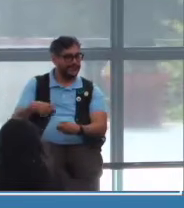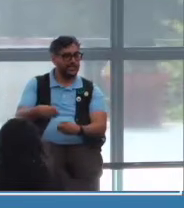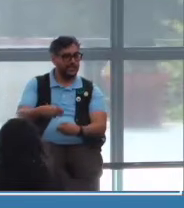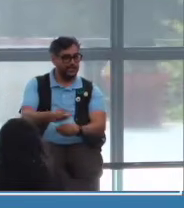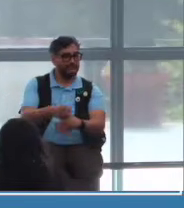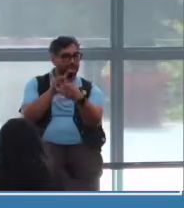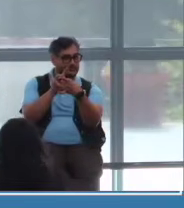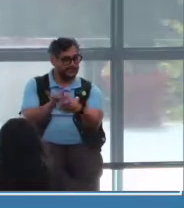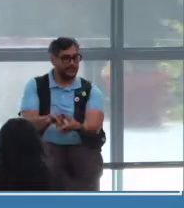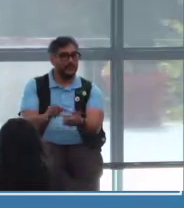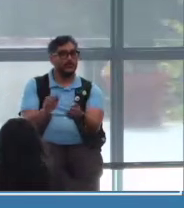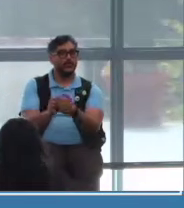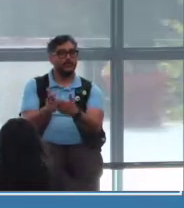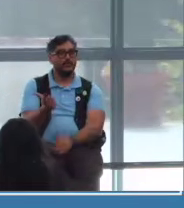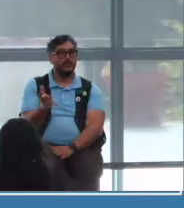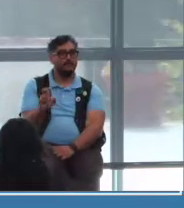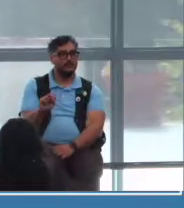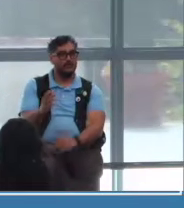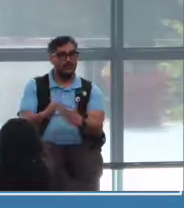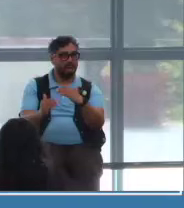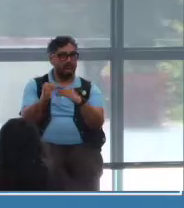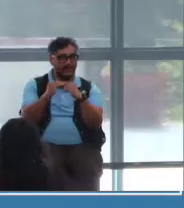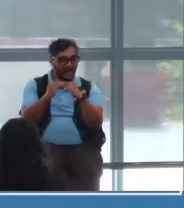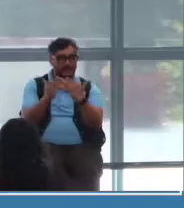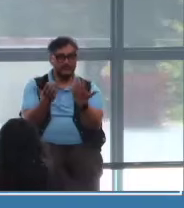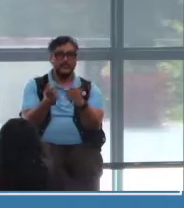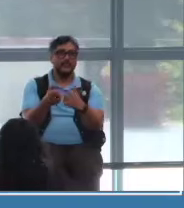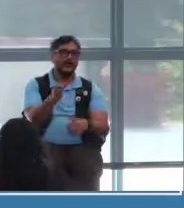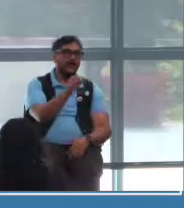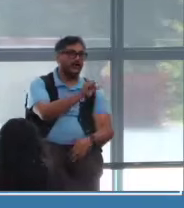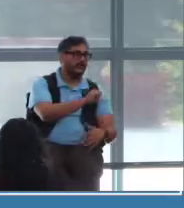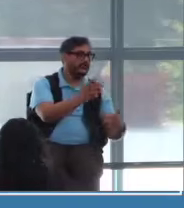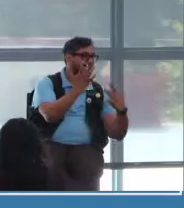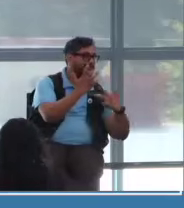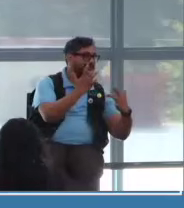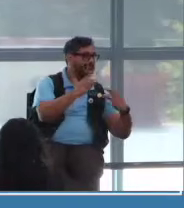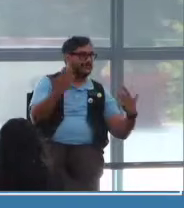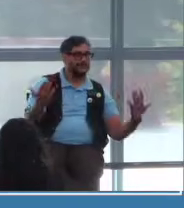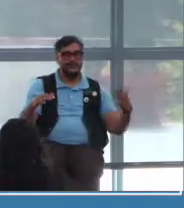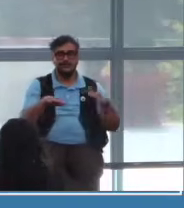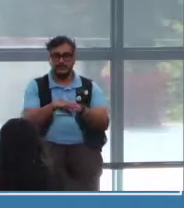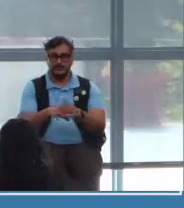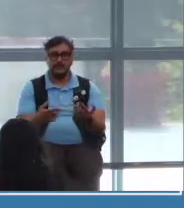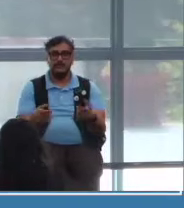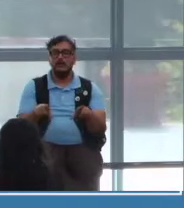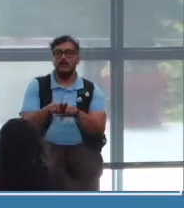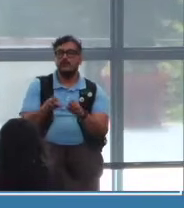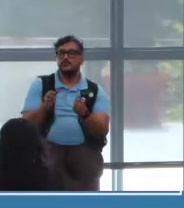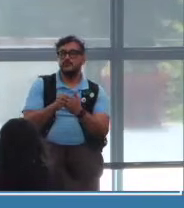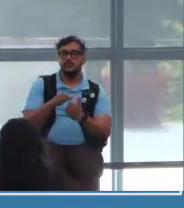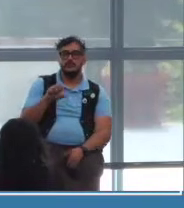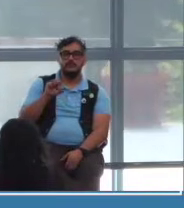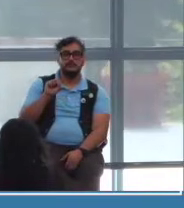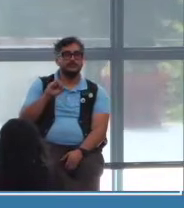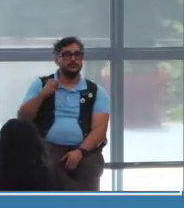with lupus overlap syndromes, with mixed connective tissue disease and scleroderma. It's also associated with